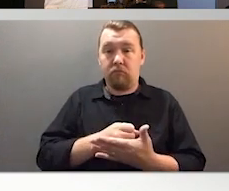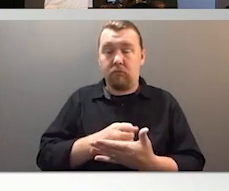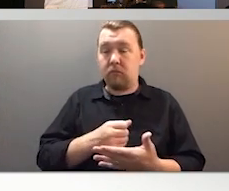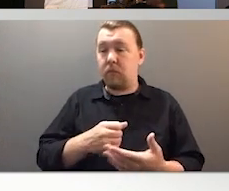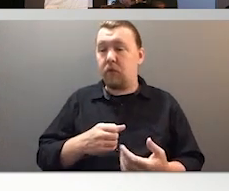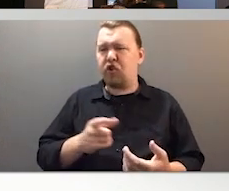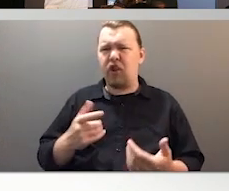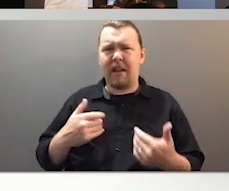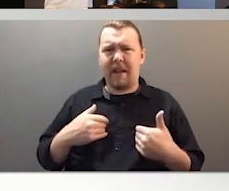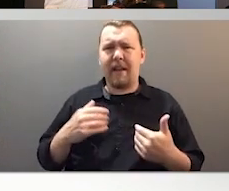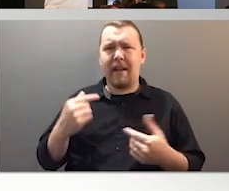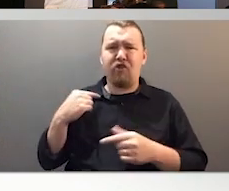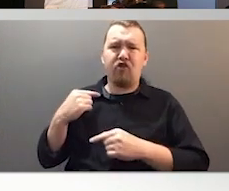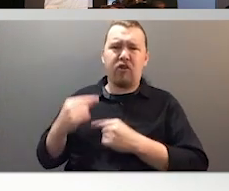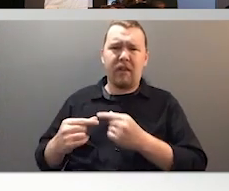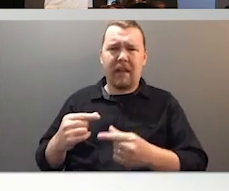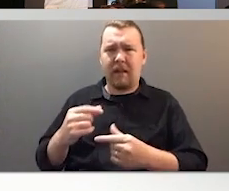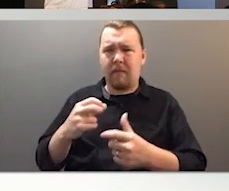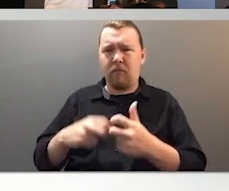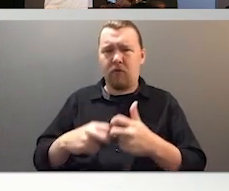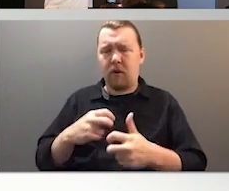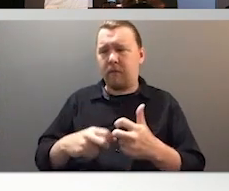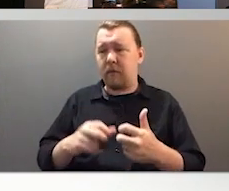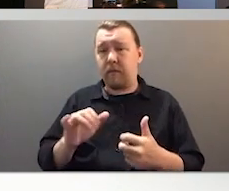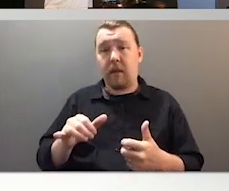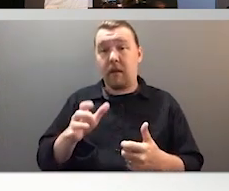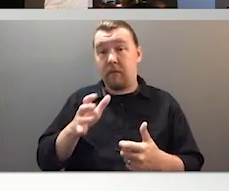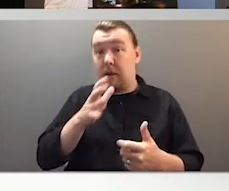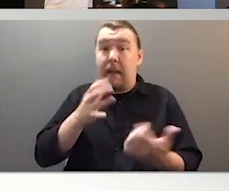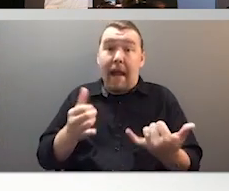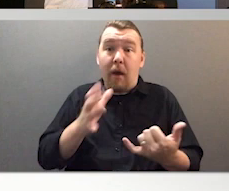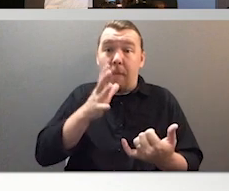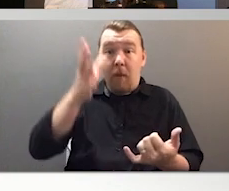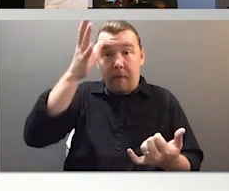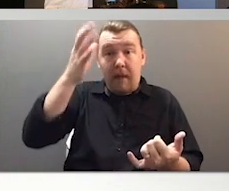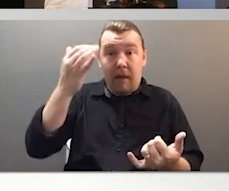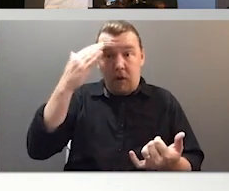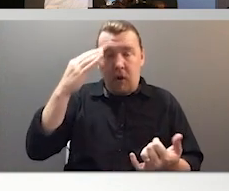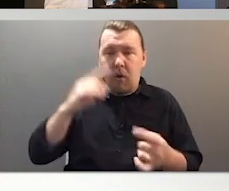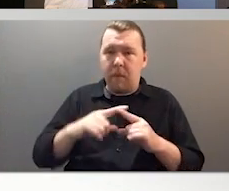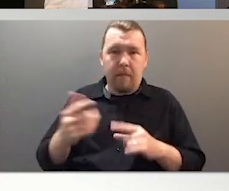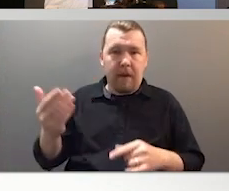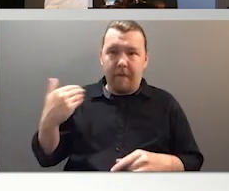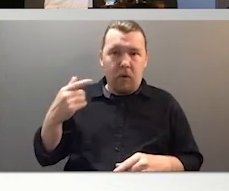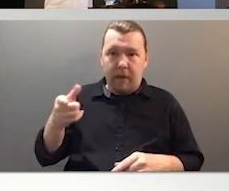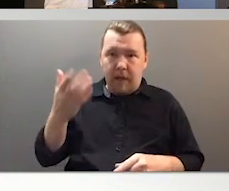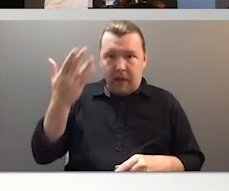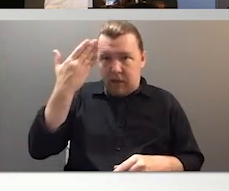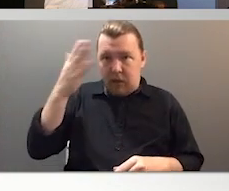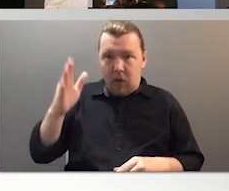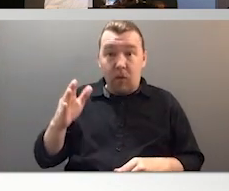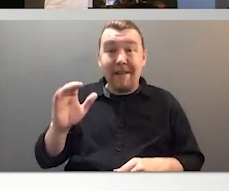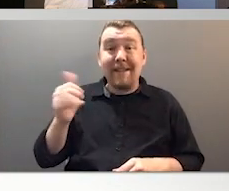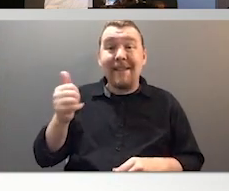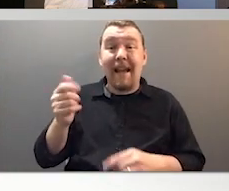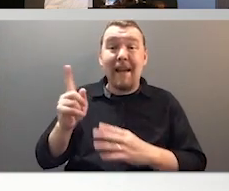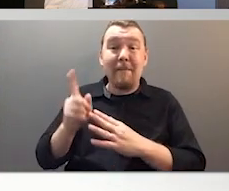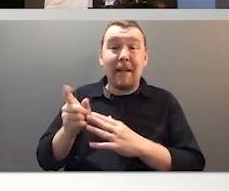condition that the parents now know, but at the time did not know that she had, and went 10 minutes without oxygen and survived.